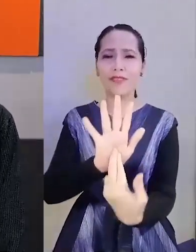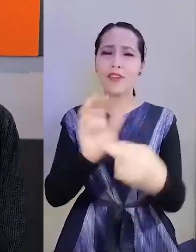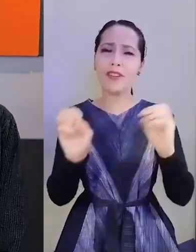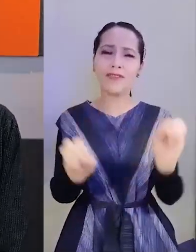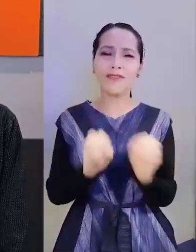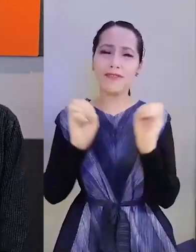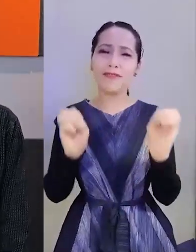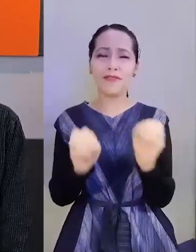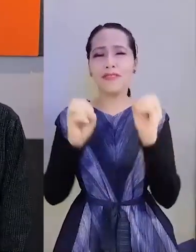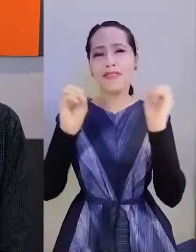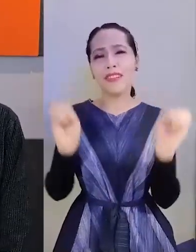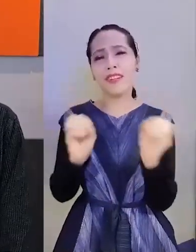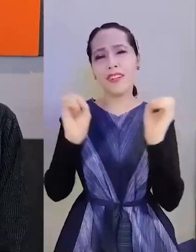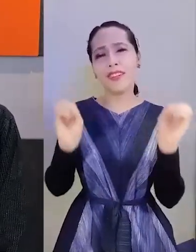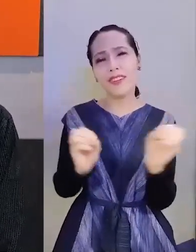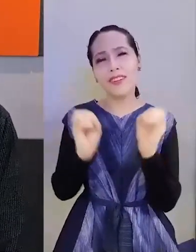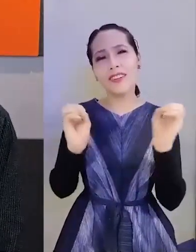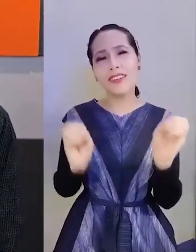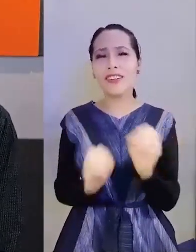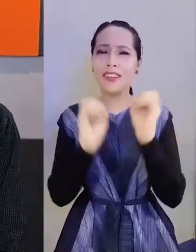revealed.